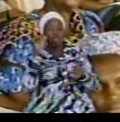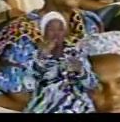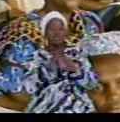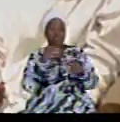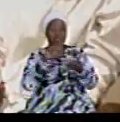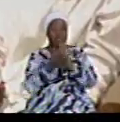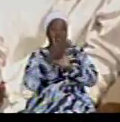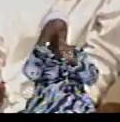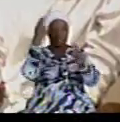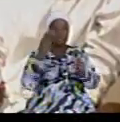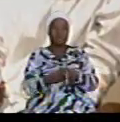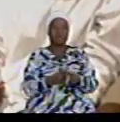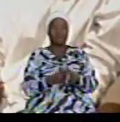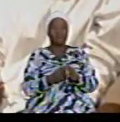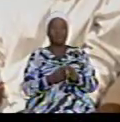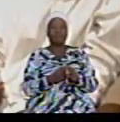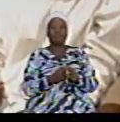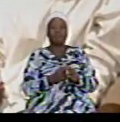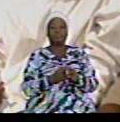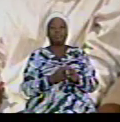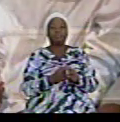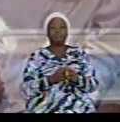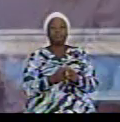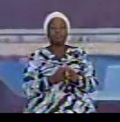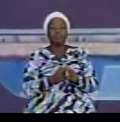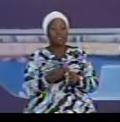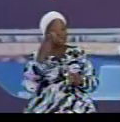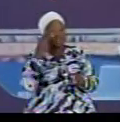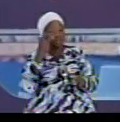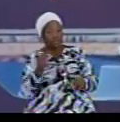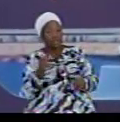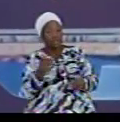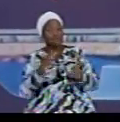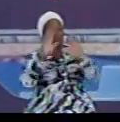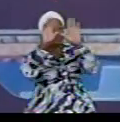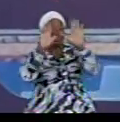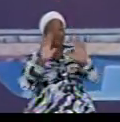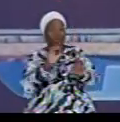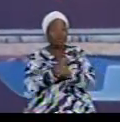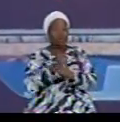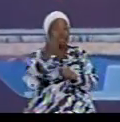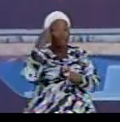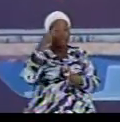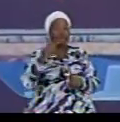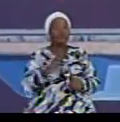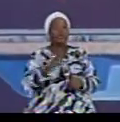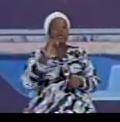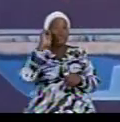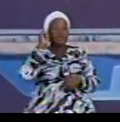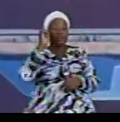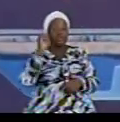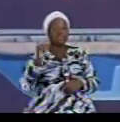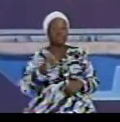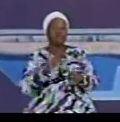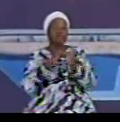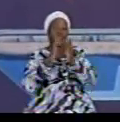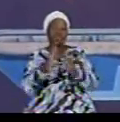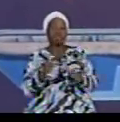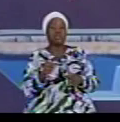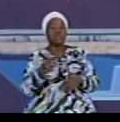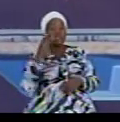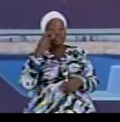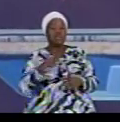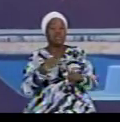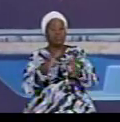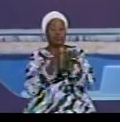in Jesus' name. Evident miracles for evangelizing Christians. Look at